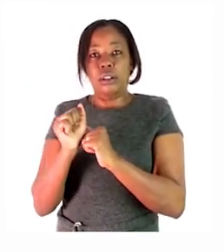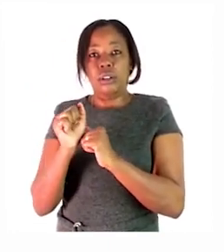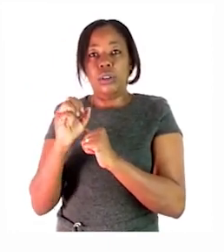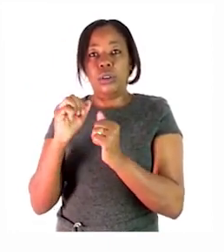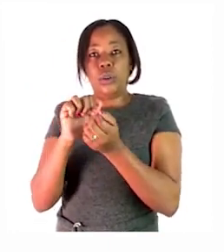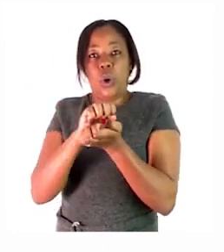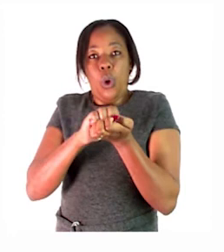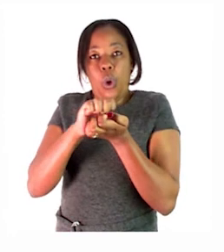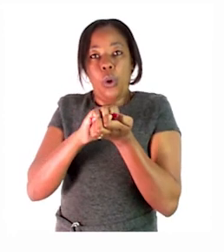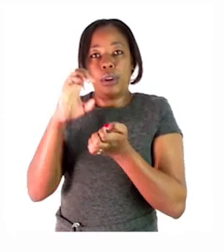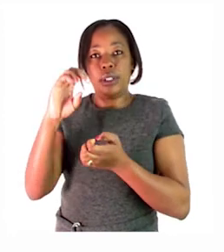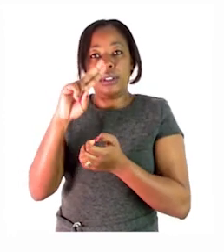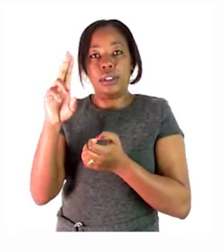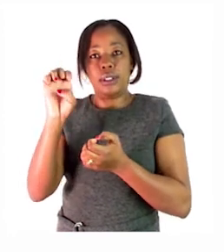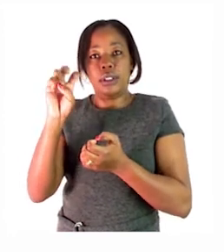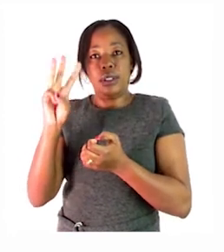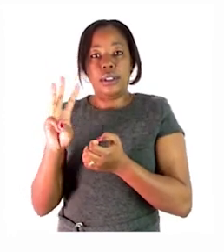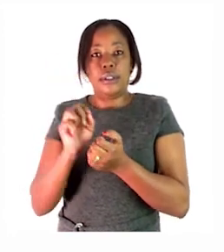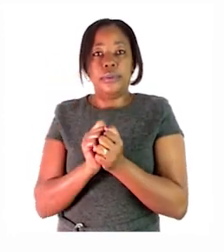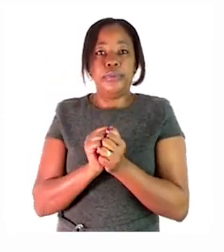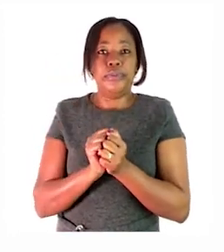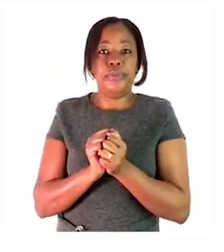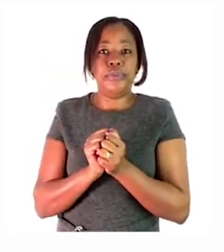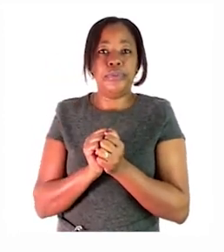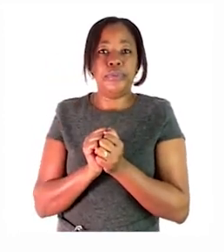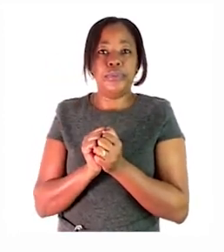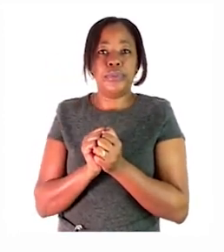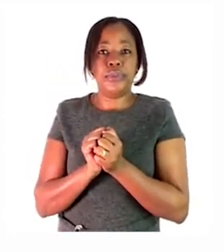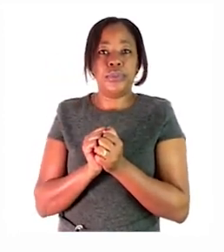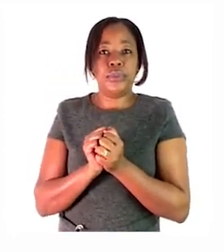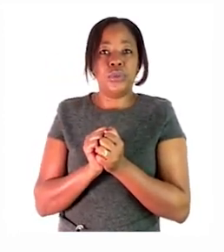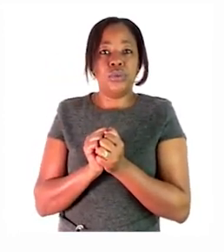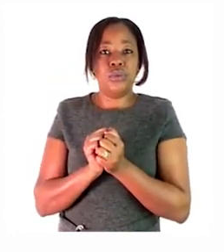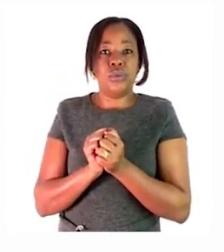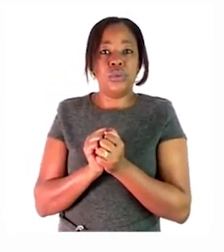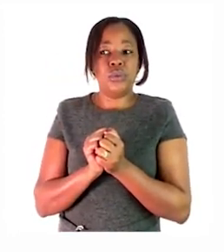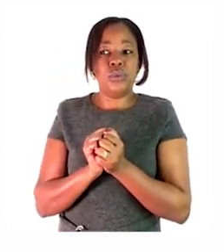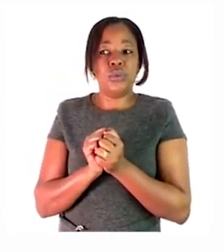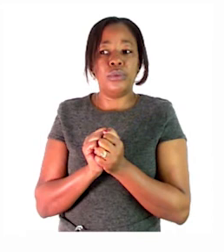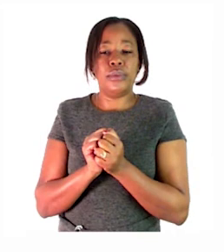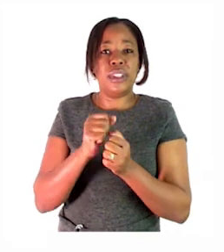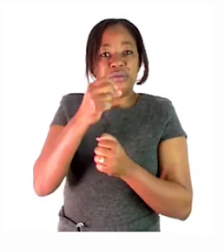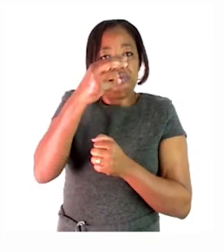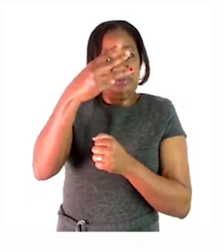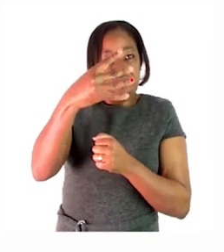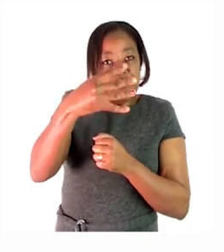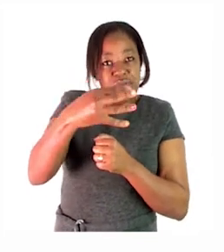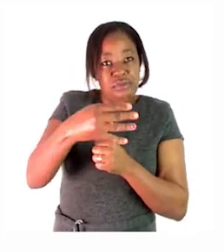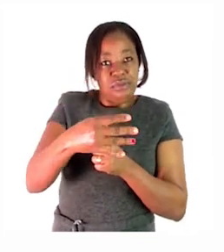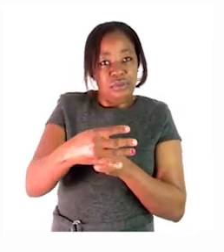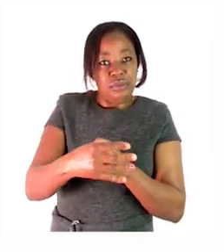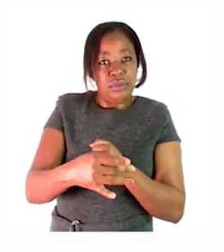birds, south for the winter. Flew, news, news. Number